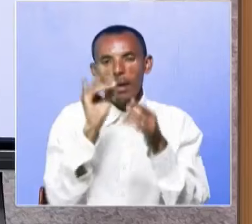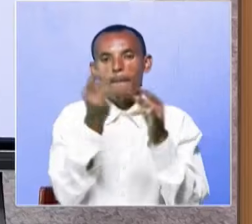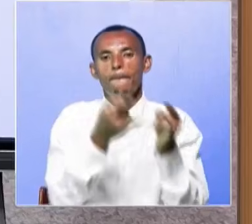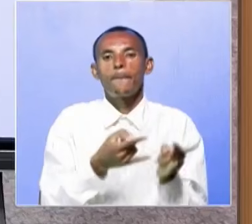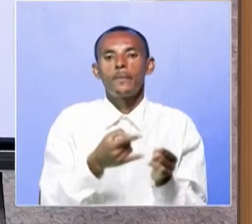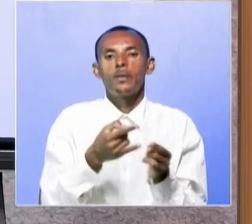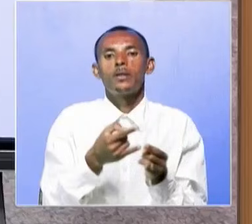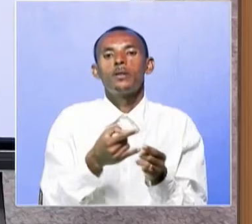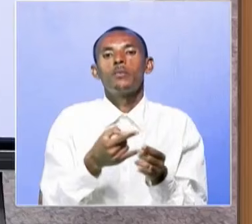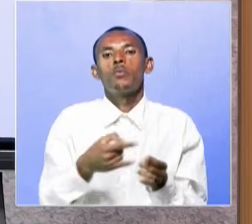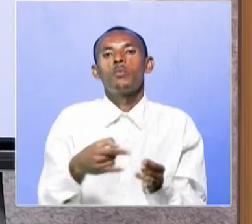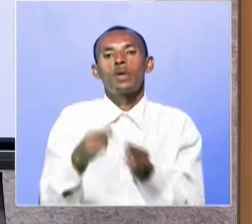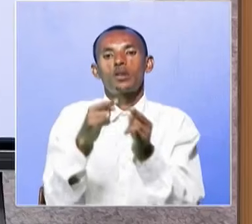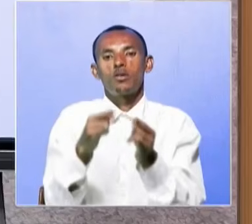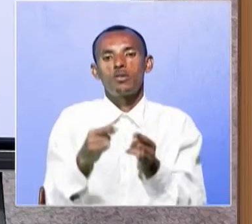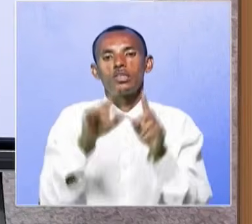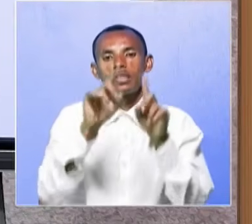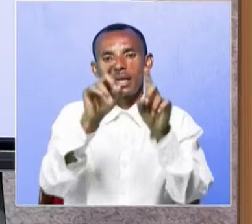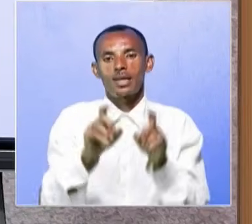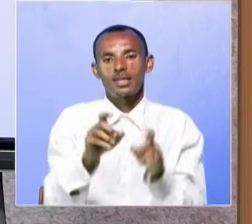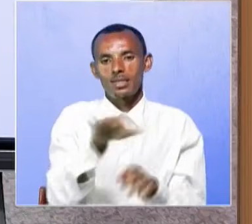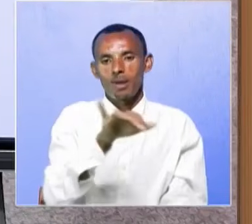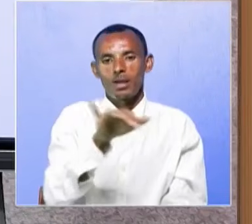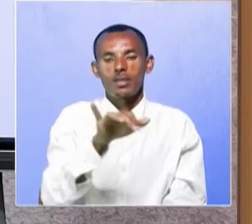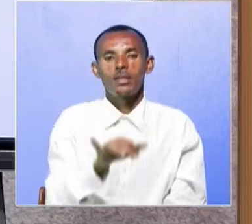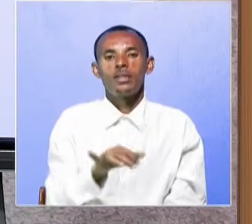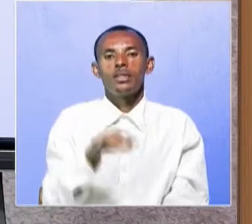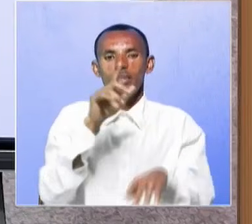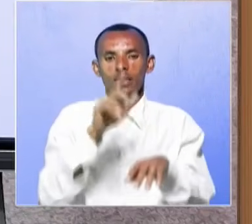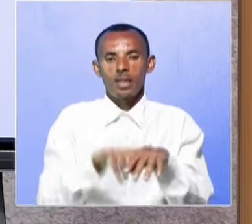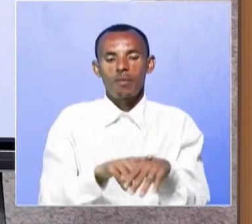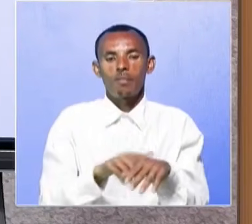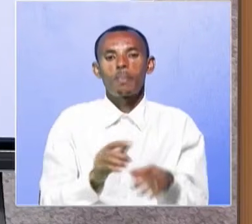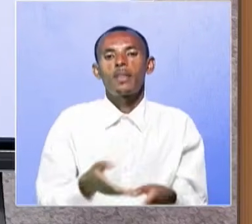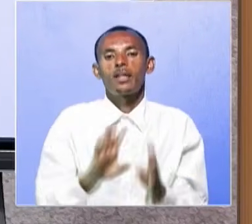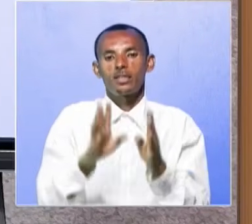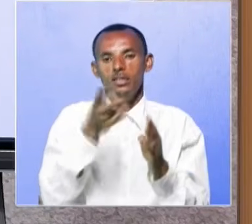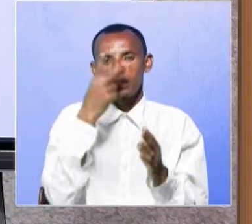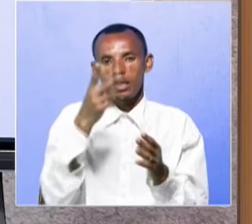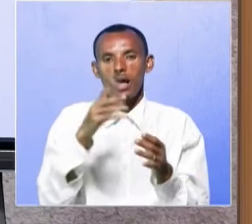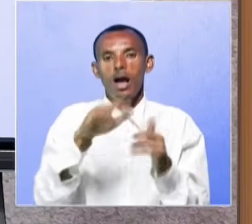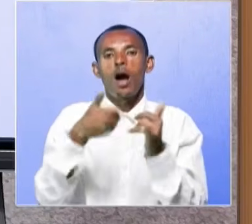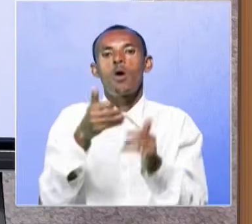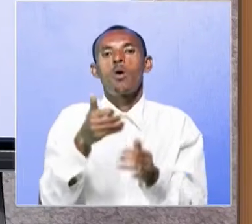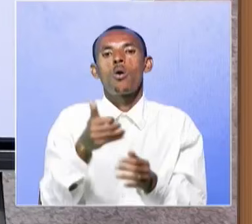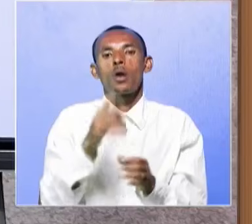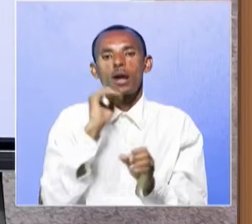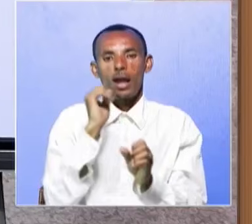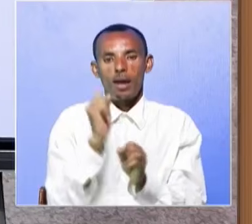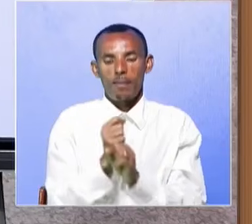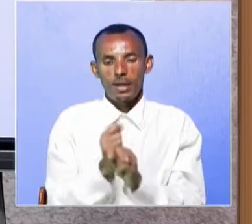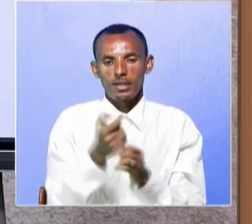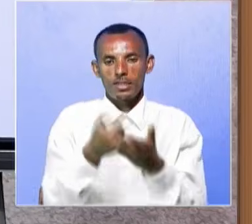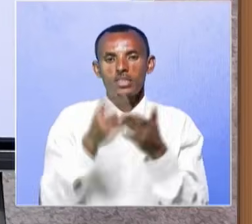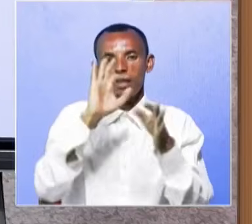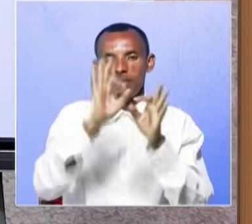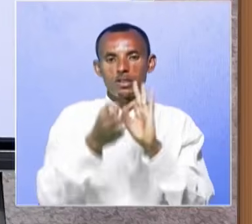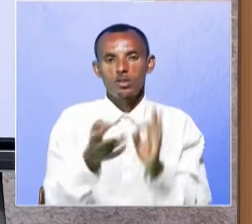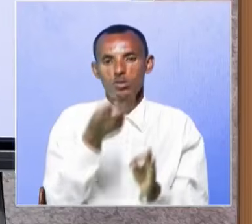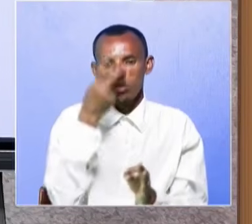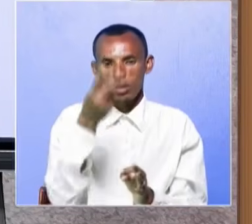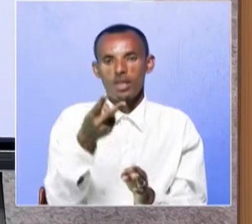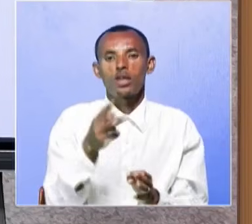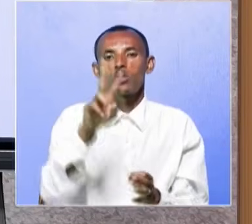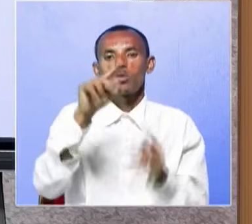or way of checking similarity. For the time being, let's see how we can apply this definition to check whether